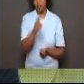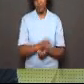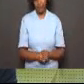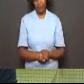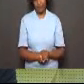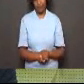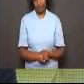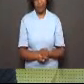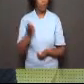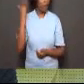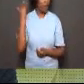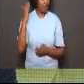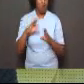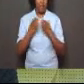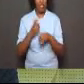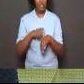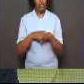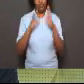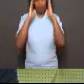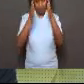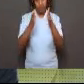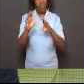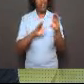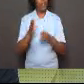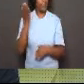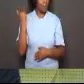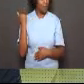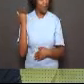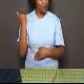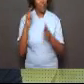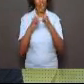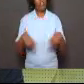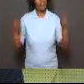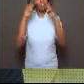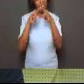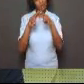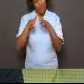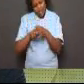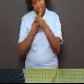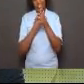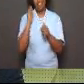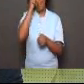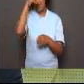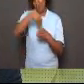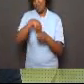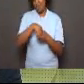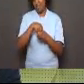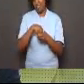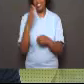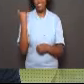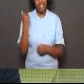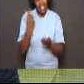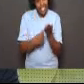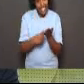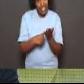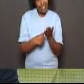time, we focused on the origin of federalism in Ethiopia and the price